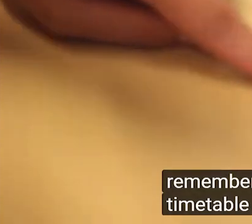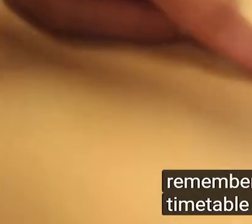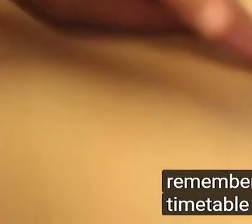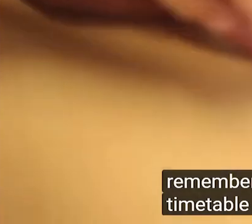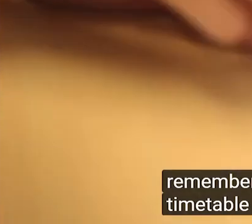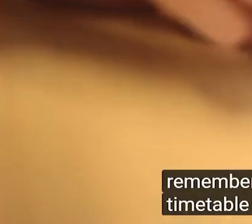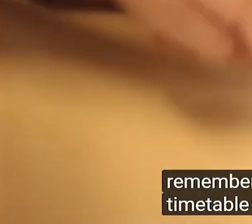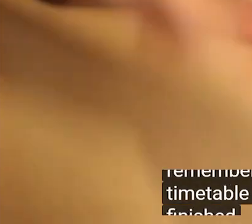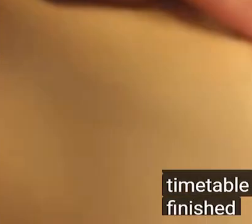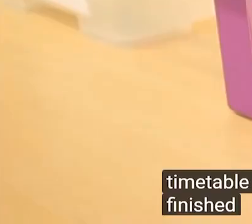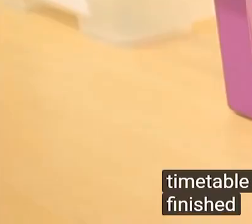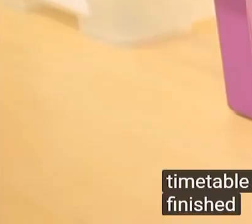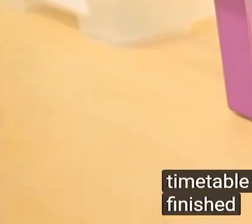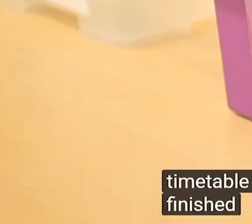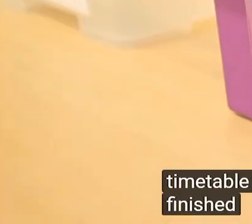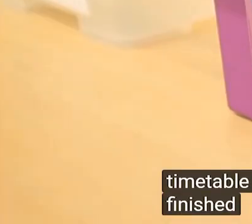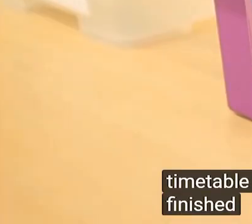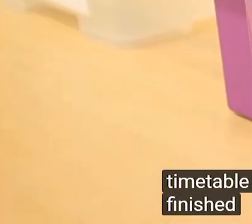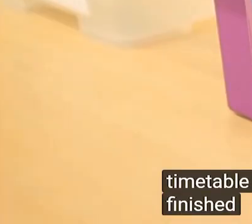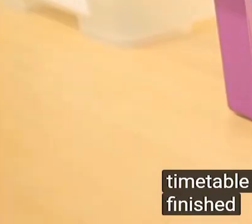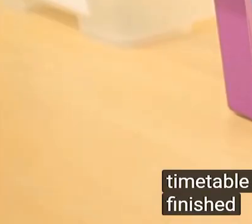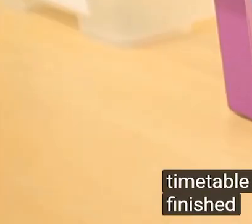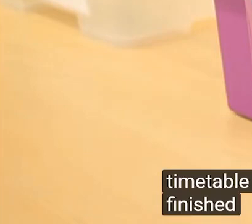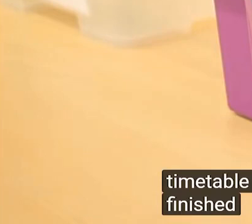and the idea of finished.